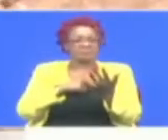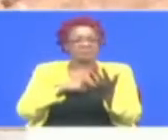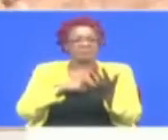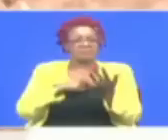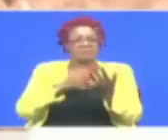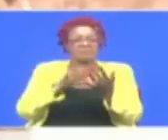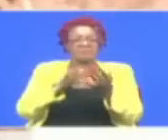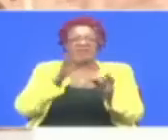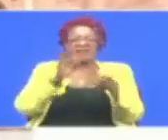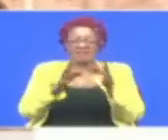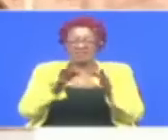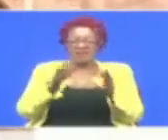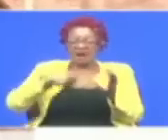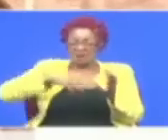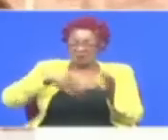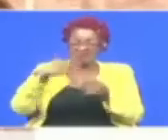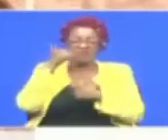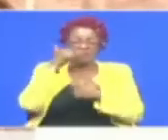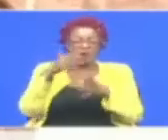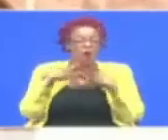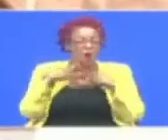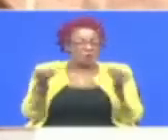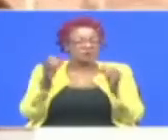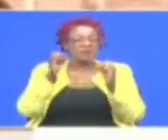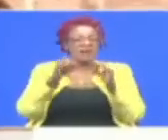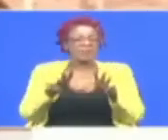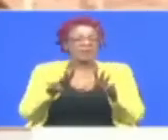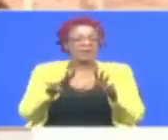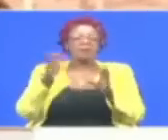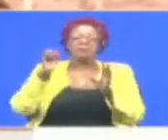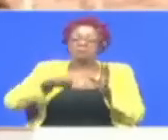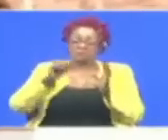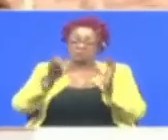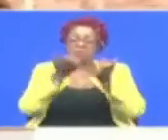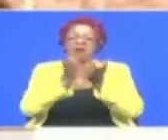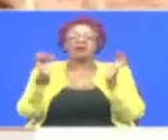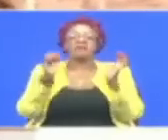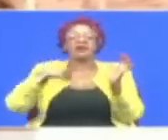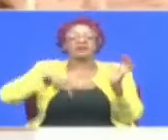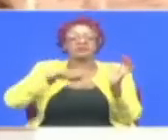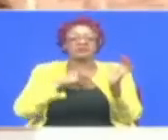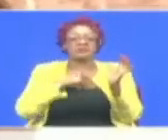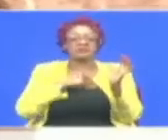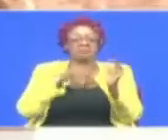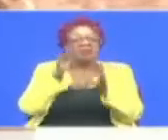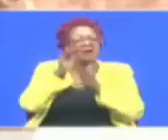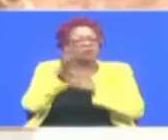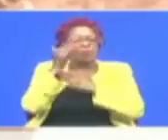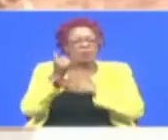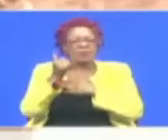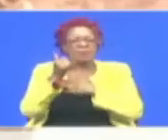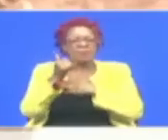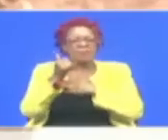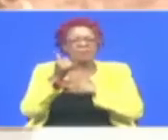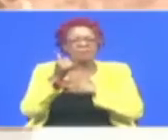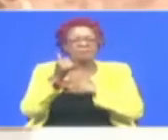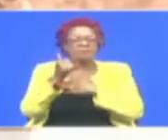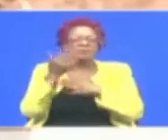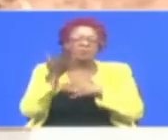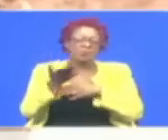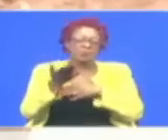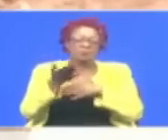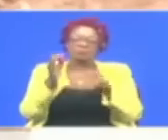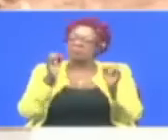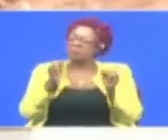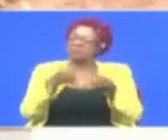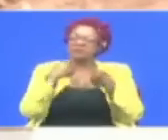Kama simu zetu hazingepotea, mungewachilia sisi. Akamuuliza kwa nini? Nyinyi hamwezi mkashinda ile watu wako Kamiti